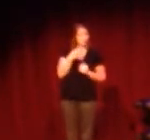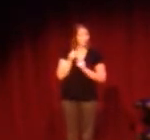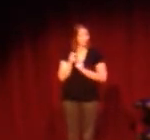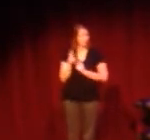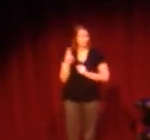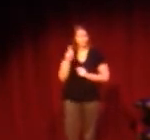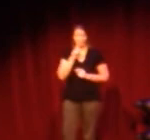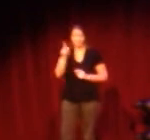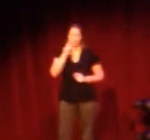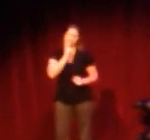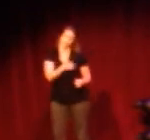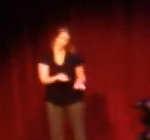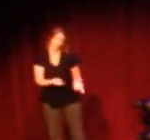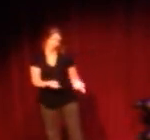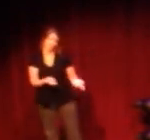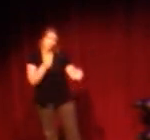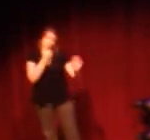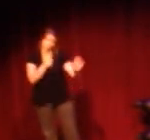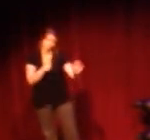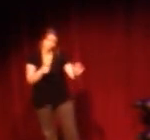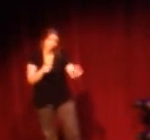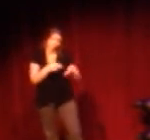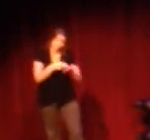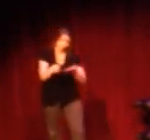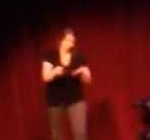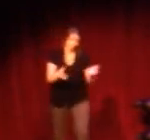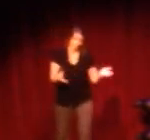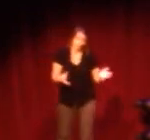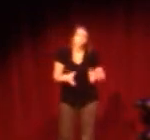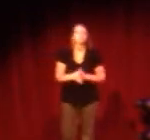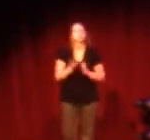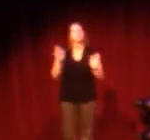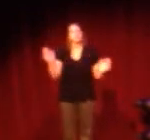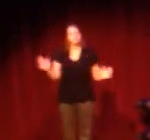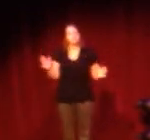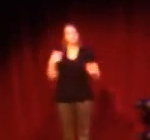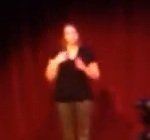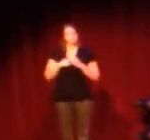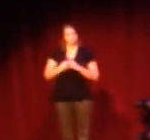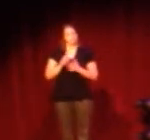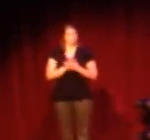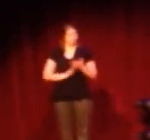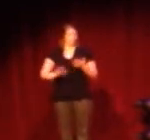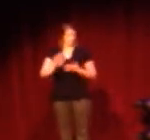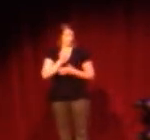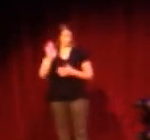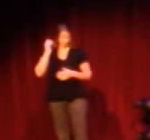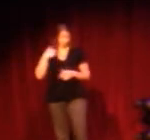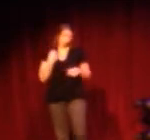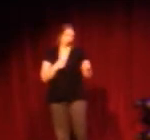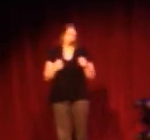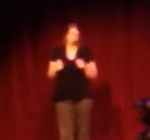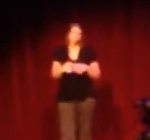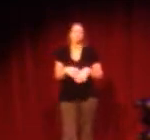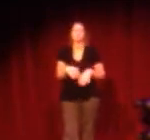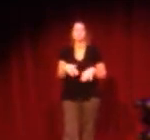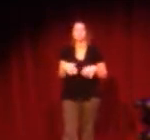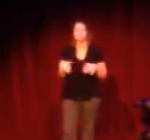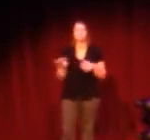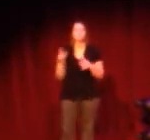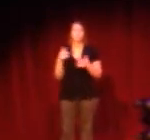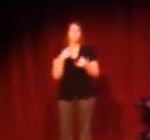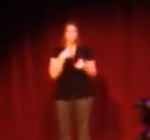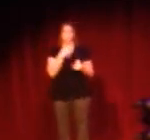Because seriously, let's be honest here. But I started when I was in college. So